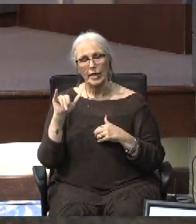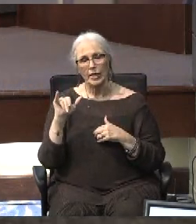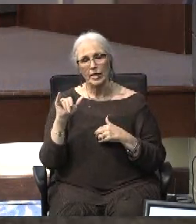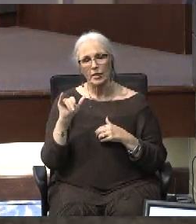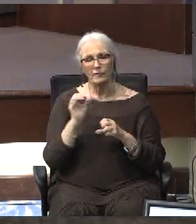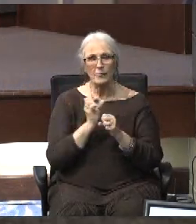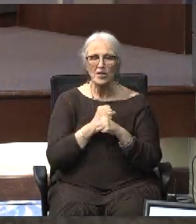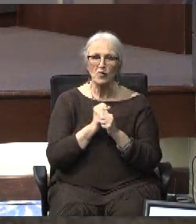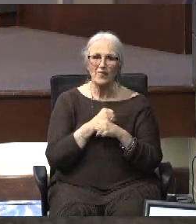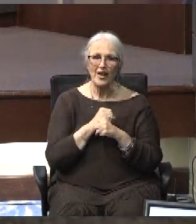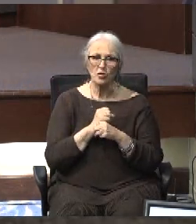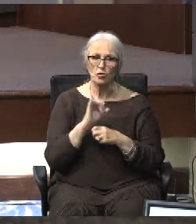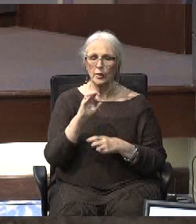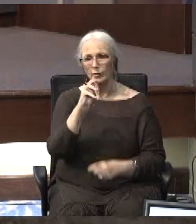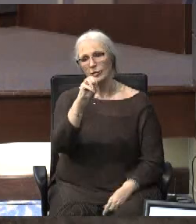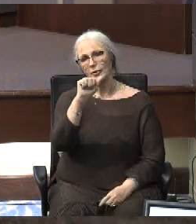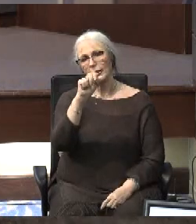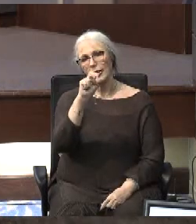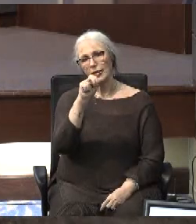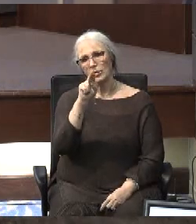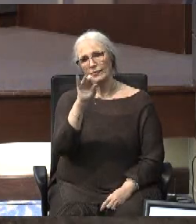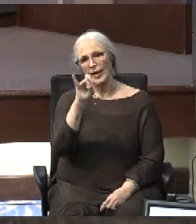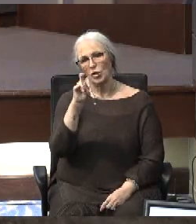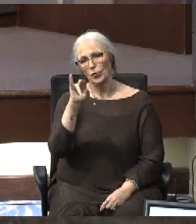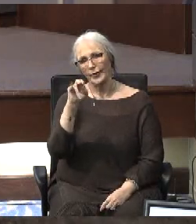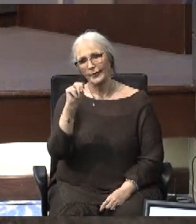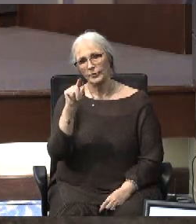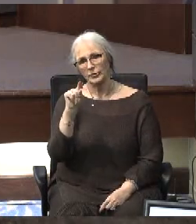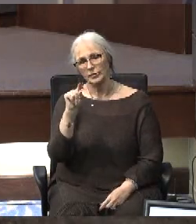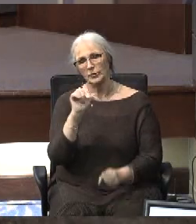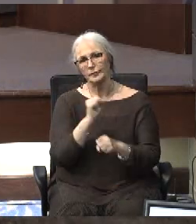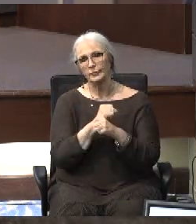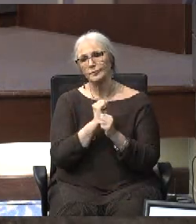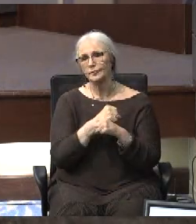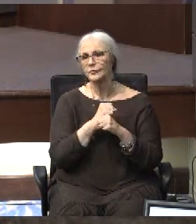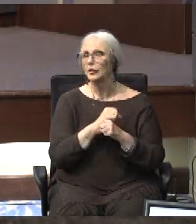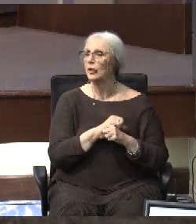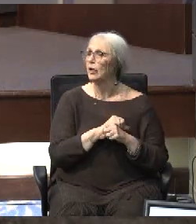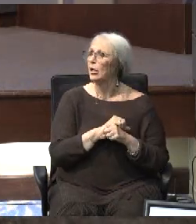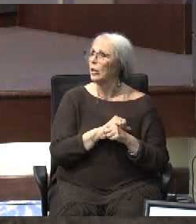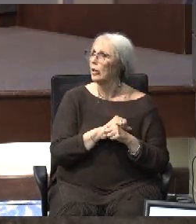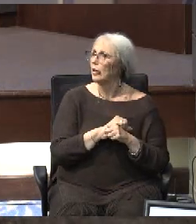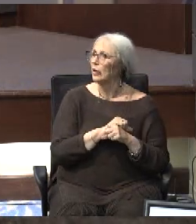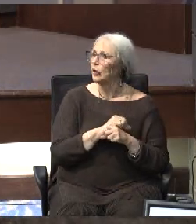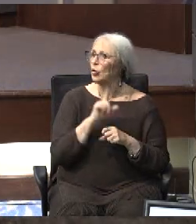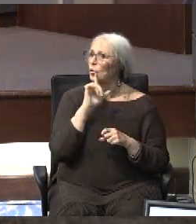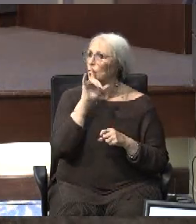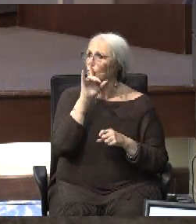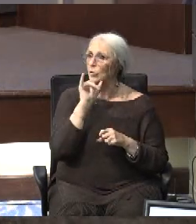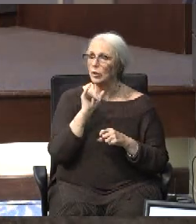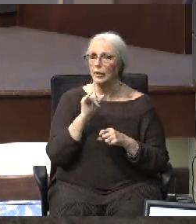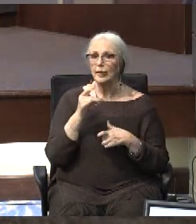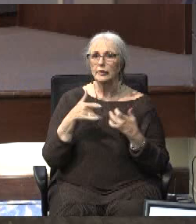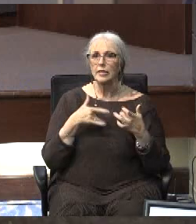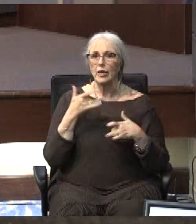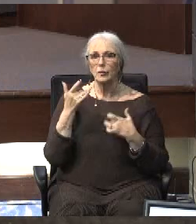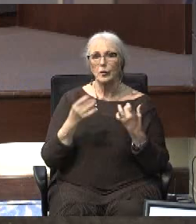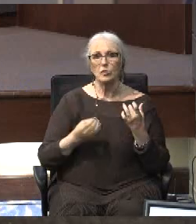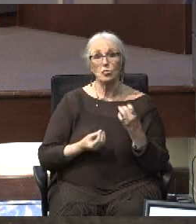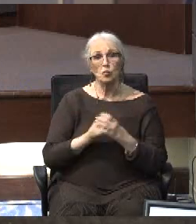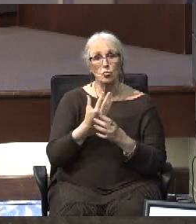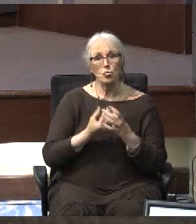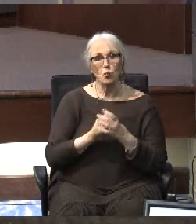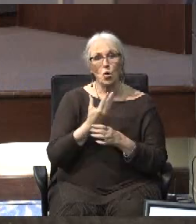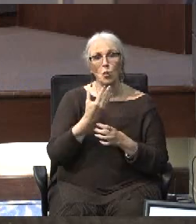is intentional. I think that we have all been really excited about the growth and trajectory in our